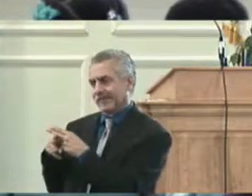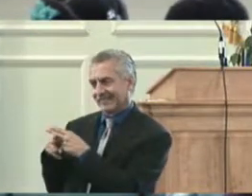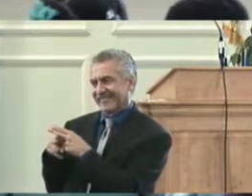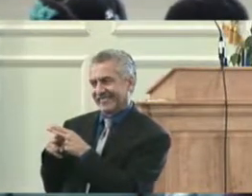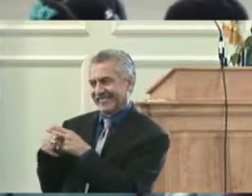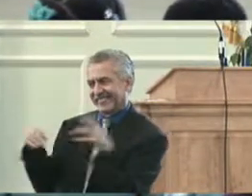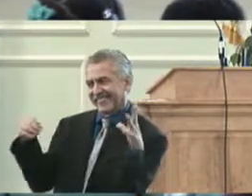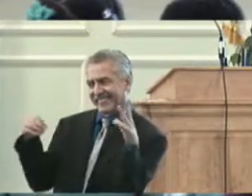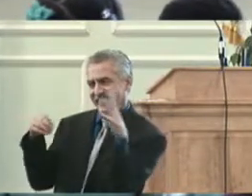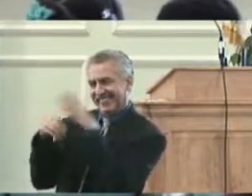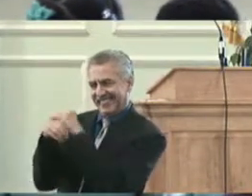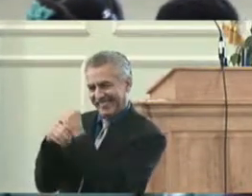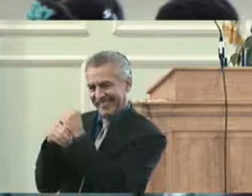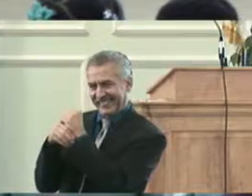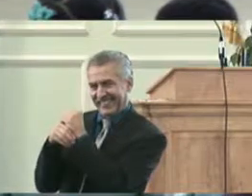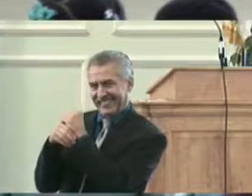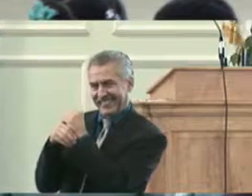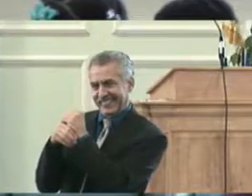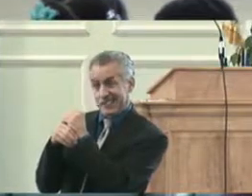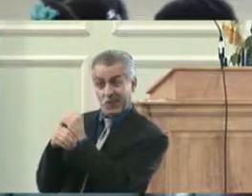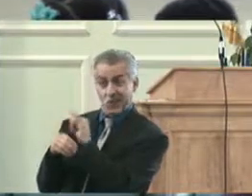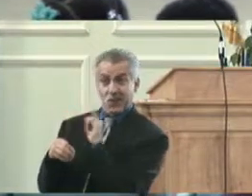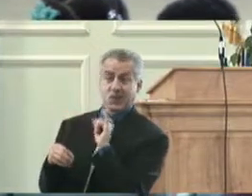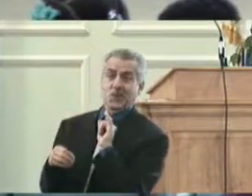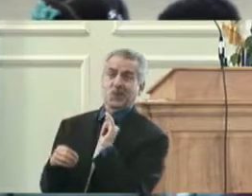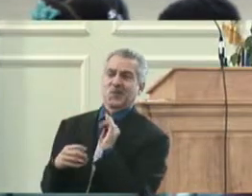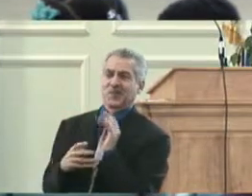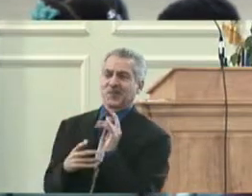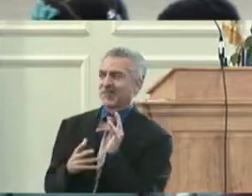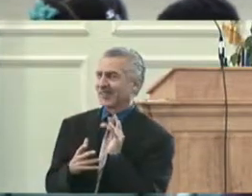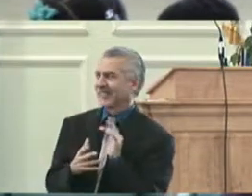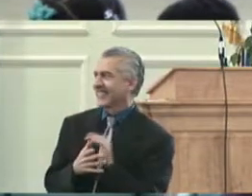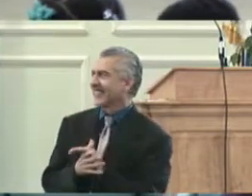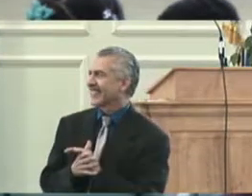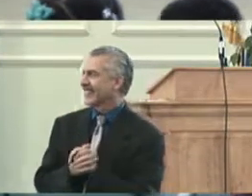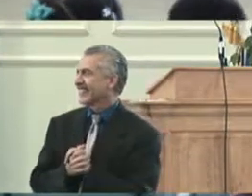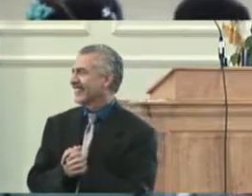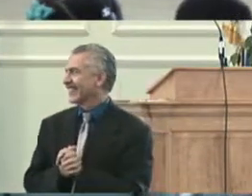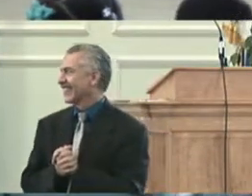But I thought that picture was just so cool.